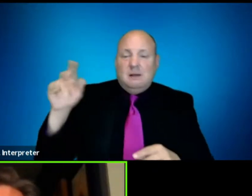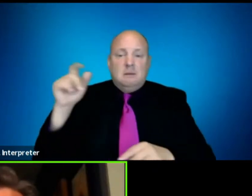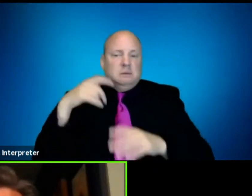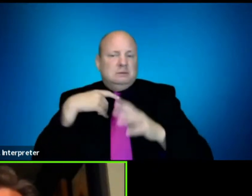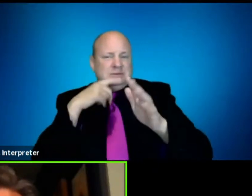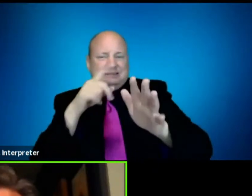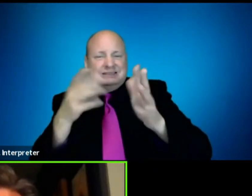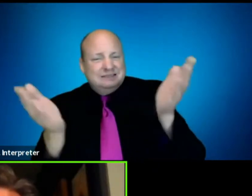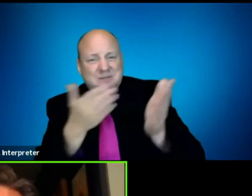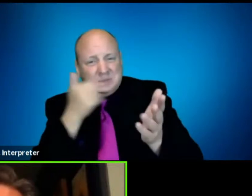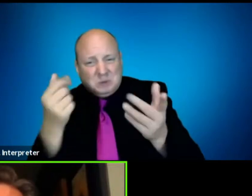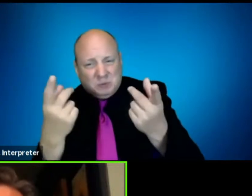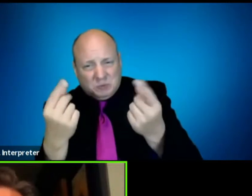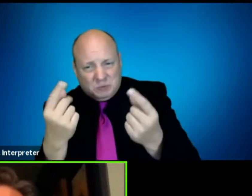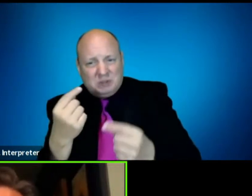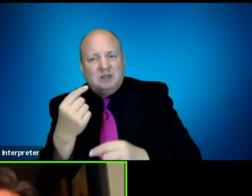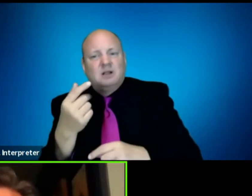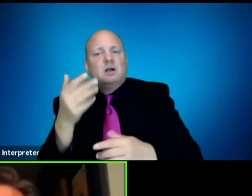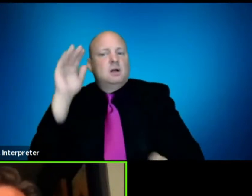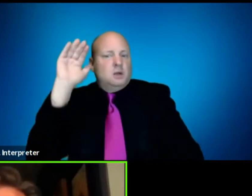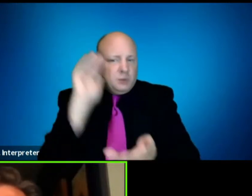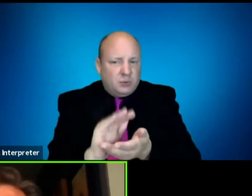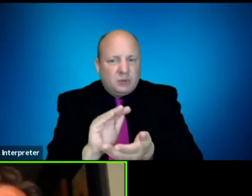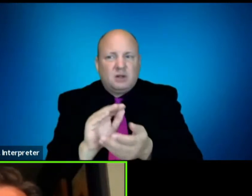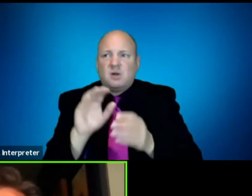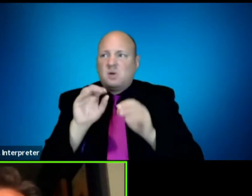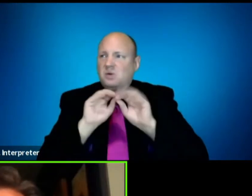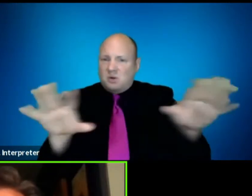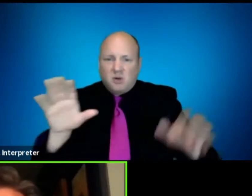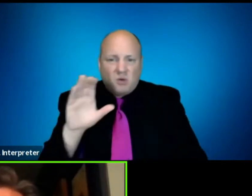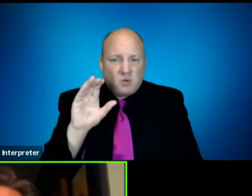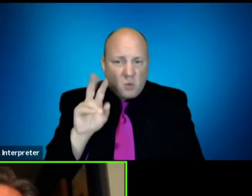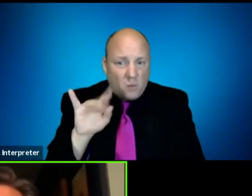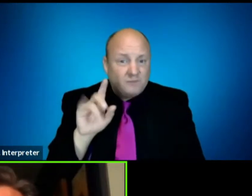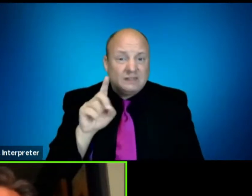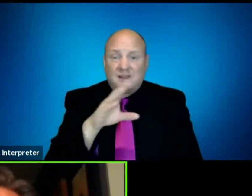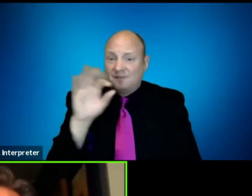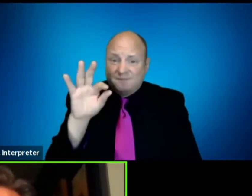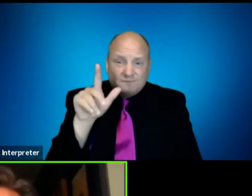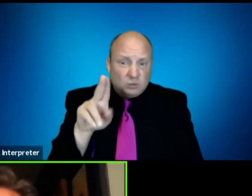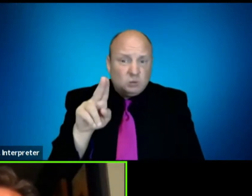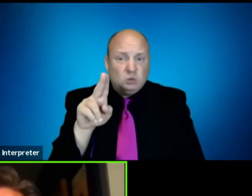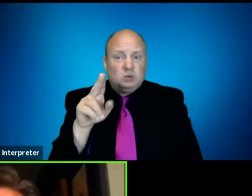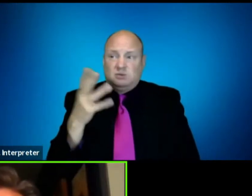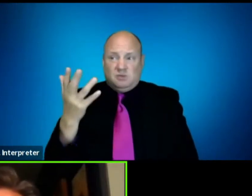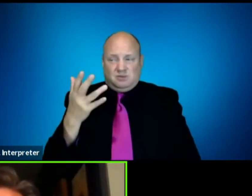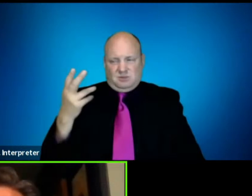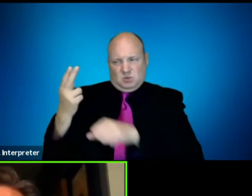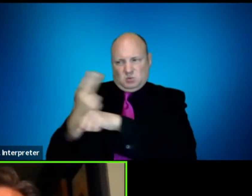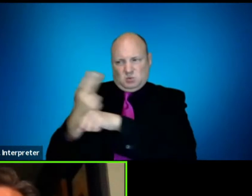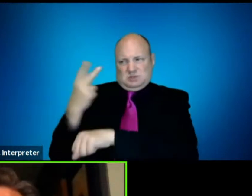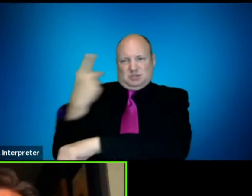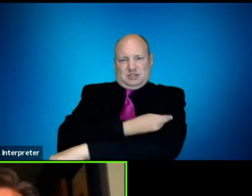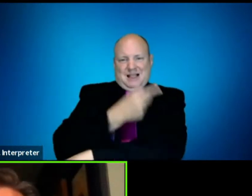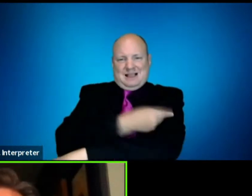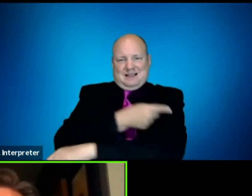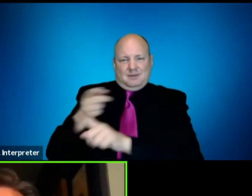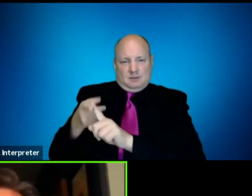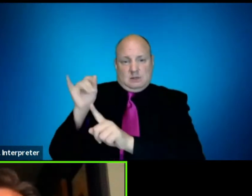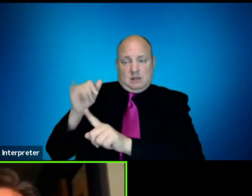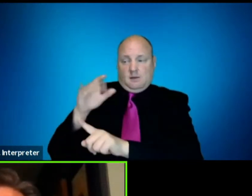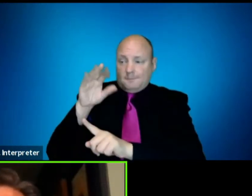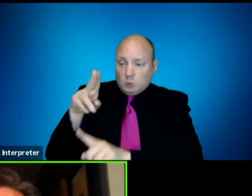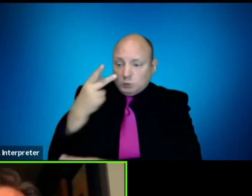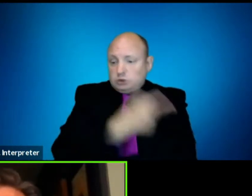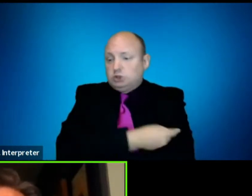down. Influenza vaccinations are your best bet at protection against influenza. Other steps that we've taken over the last year, wearing our masks and